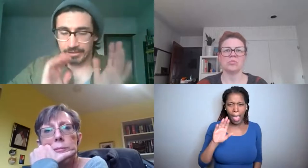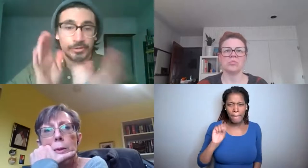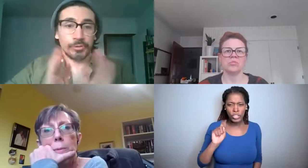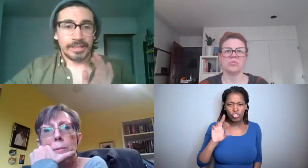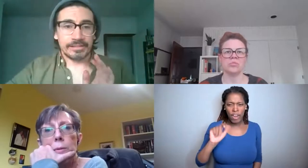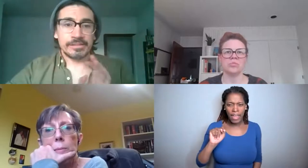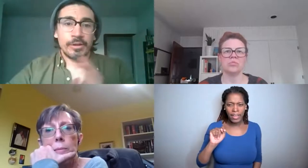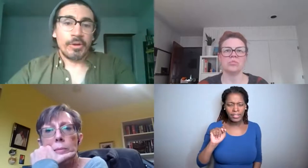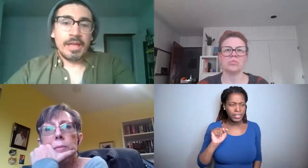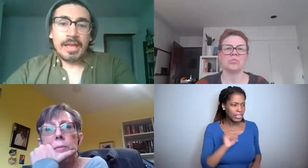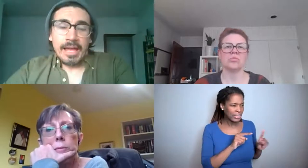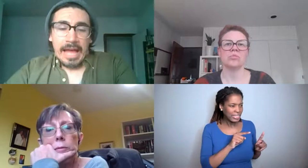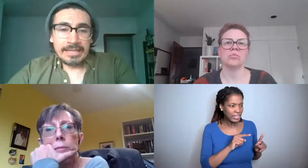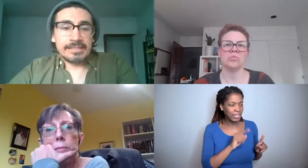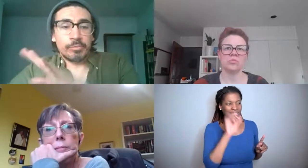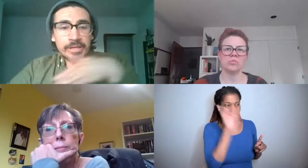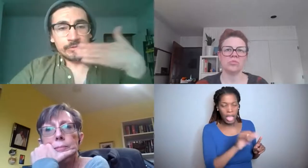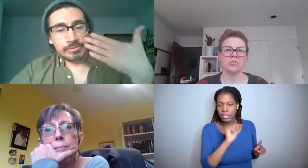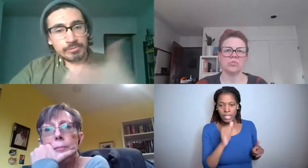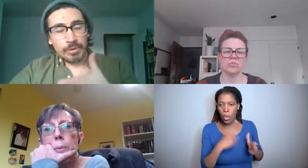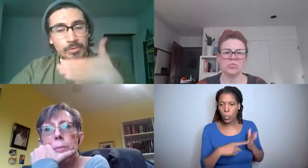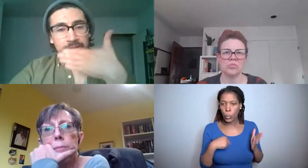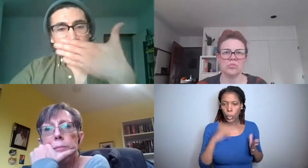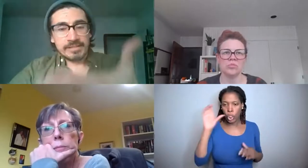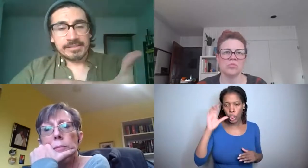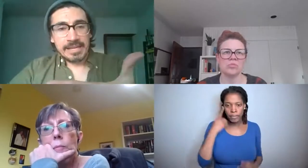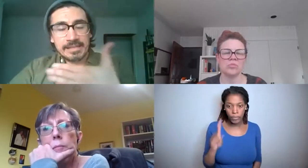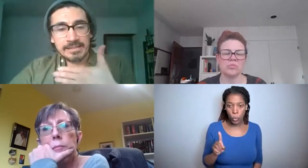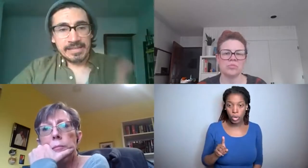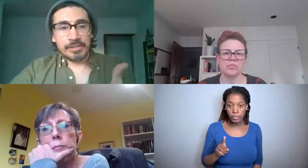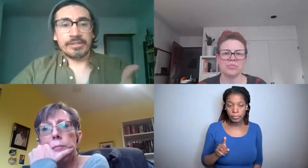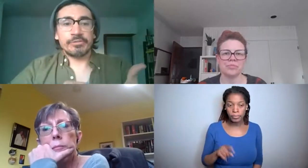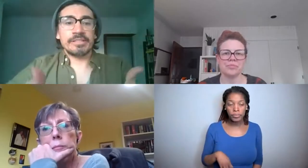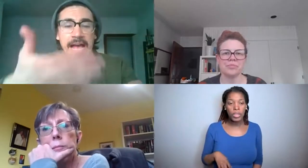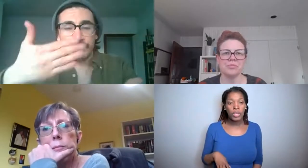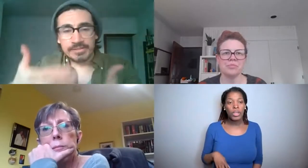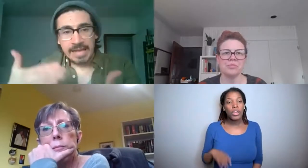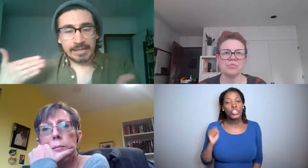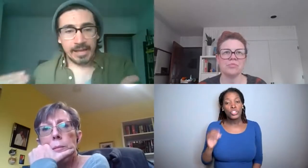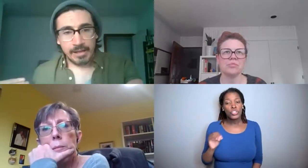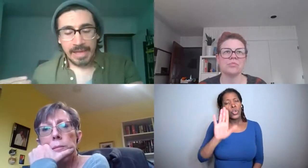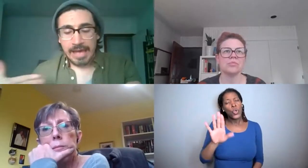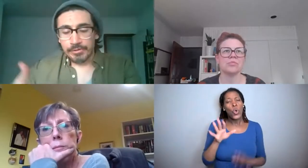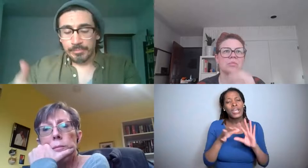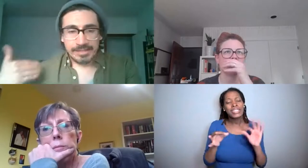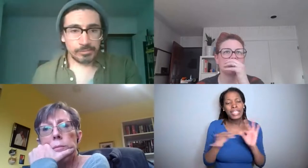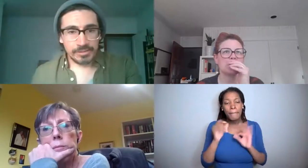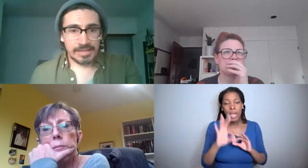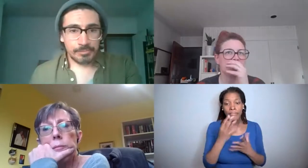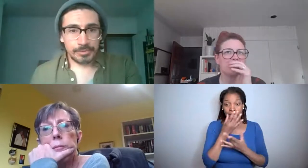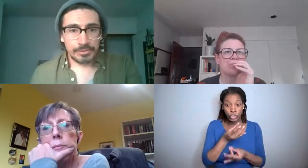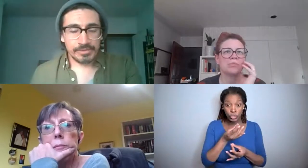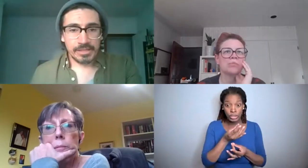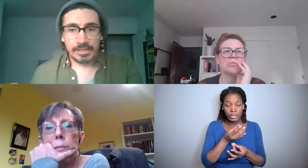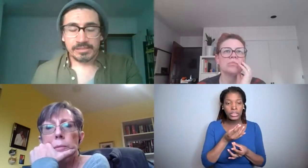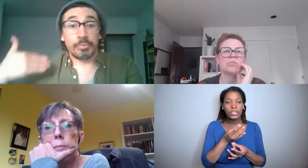not congruent so i guess what you're what one artist is saying in statement of interest how does that um how do their past work